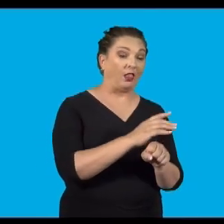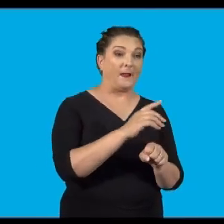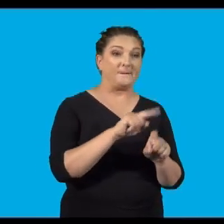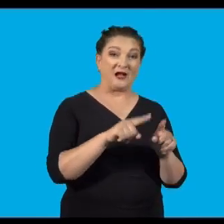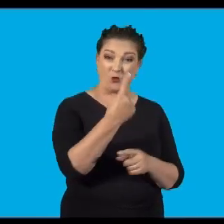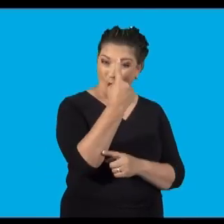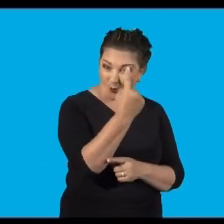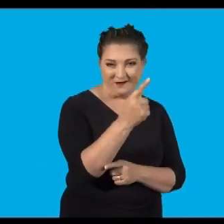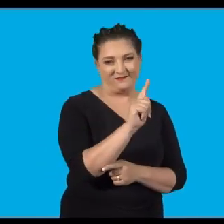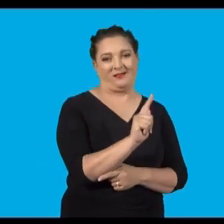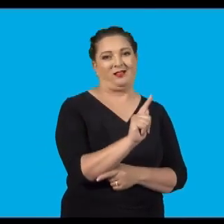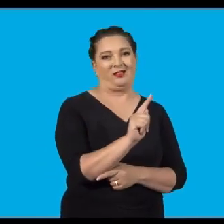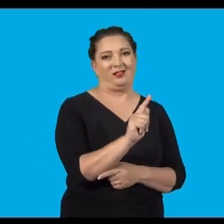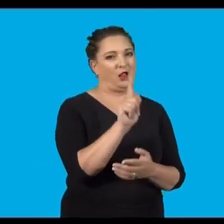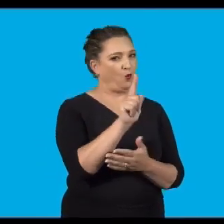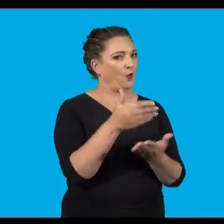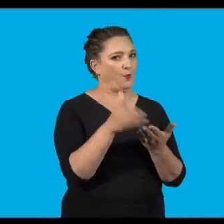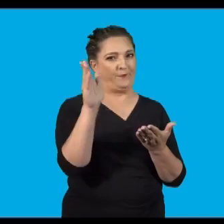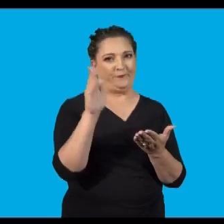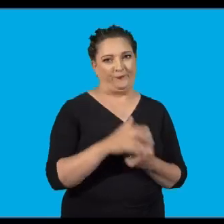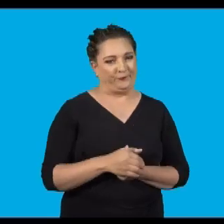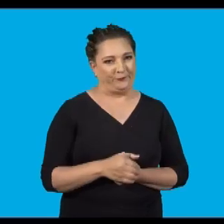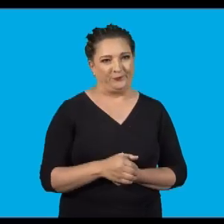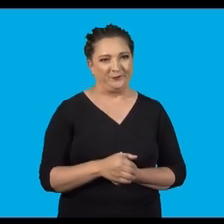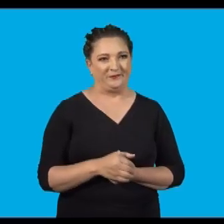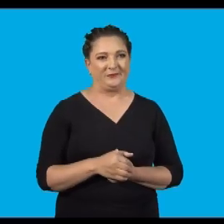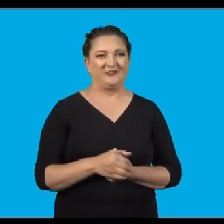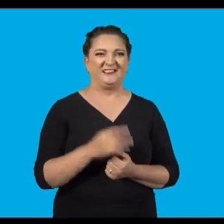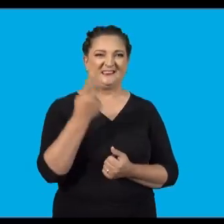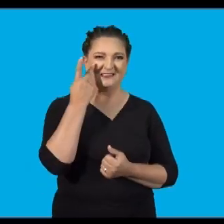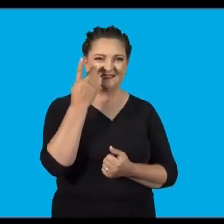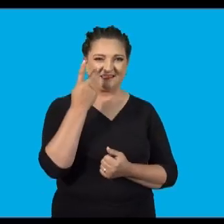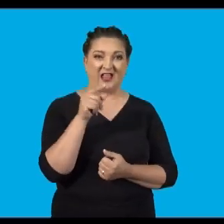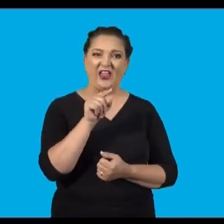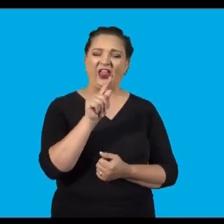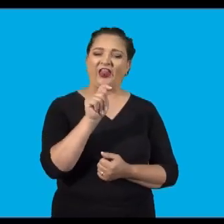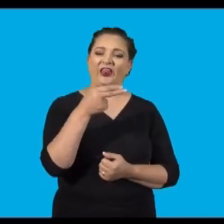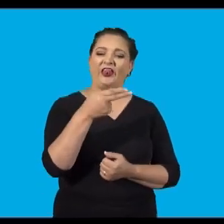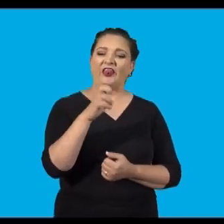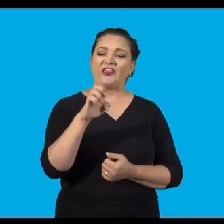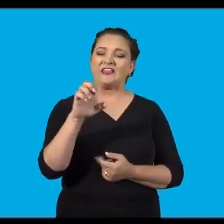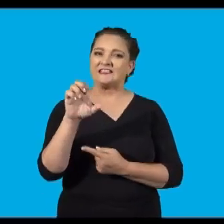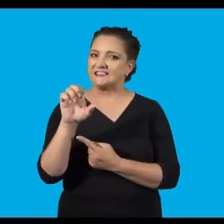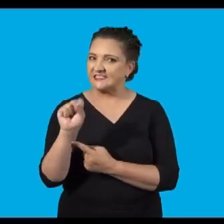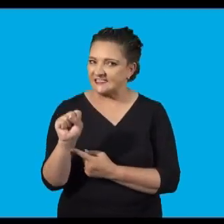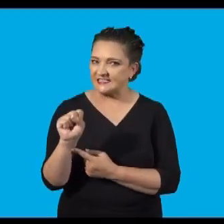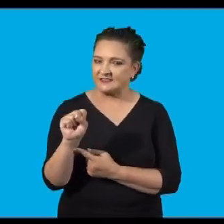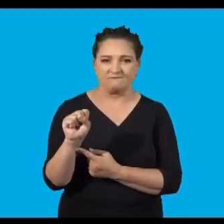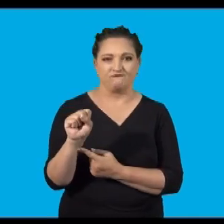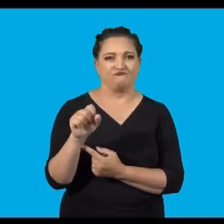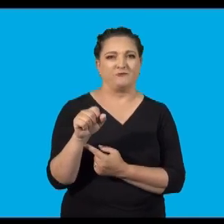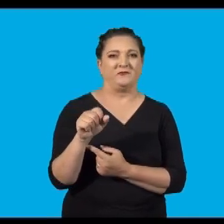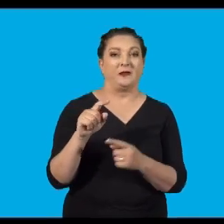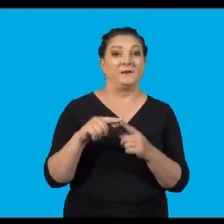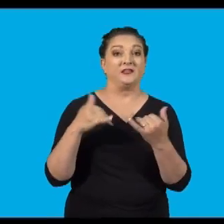Skillful, remember in skillful, we only need the one L, the other one needs to fall away, otherwise our word is going to be loaded. Look at these, all